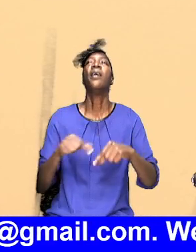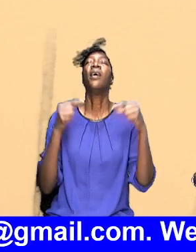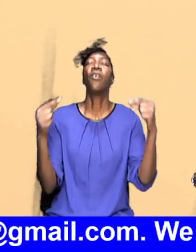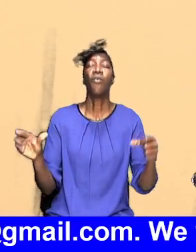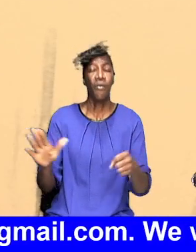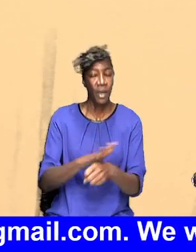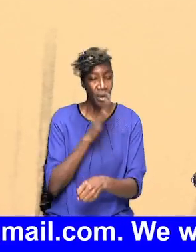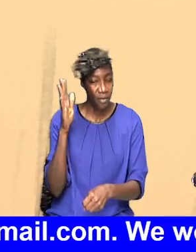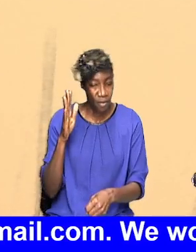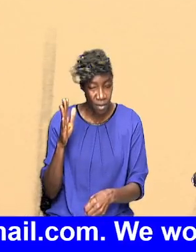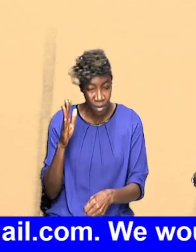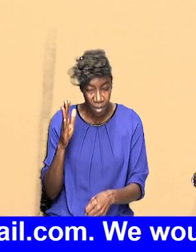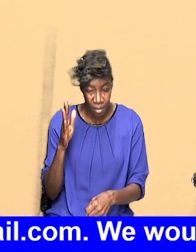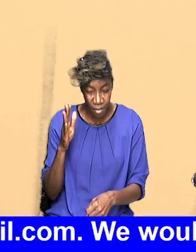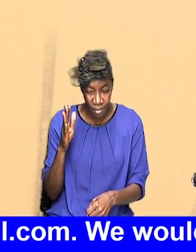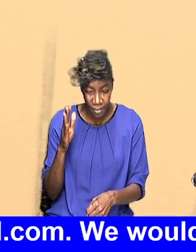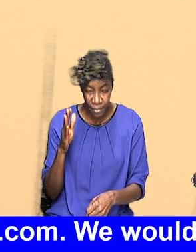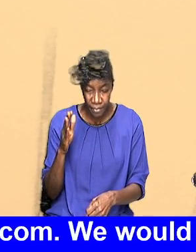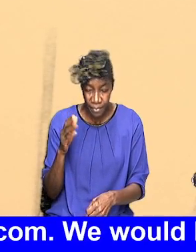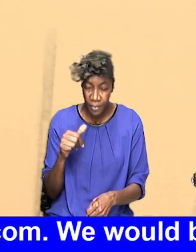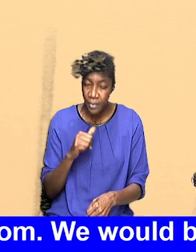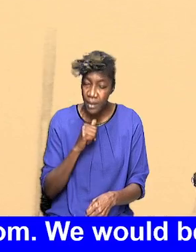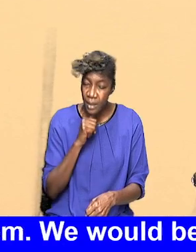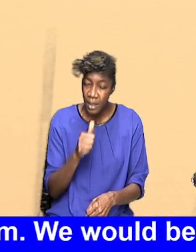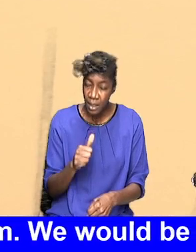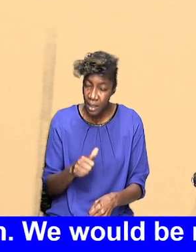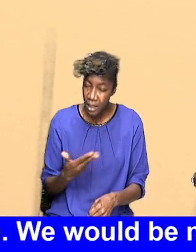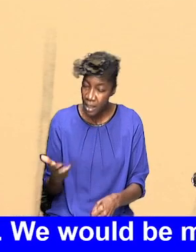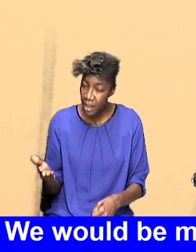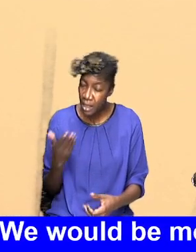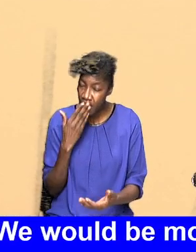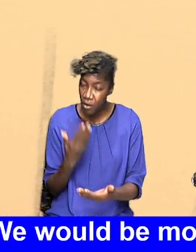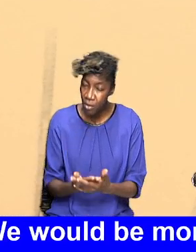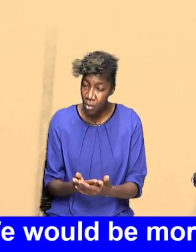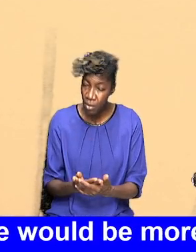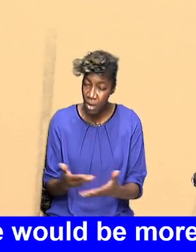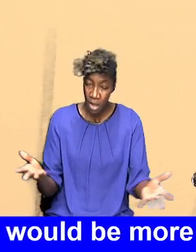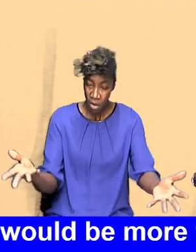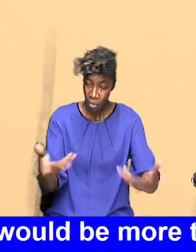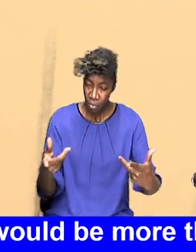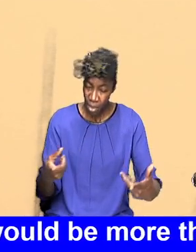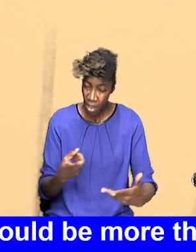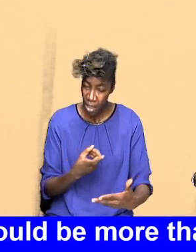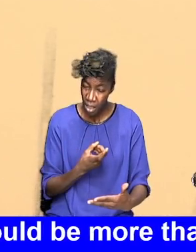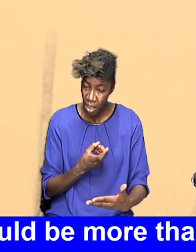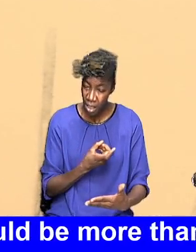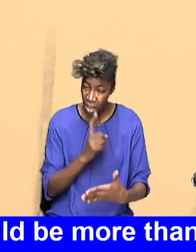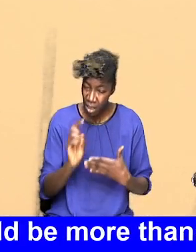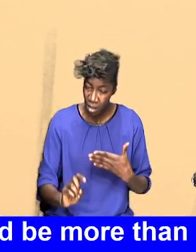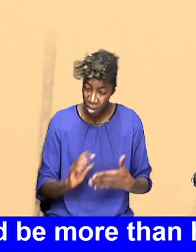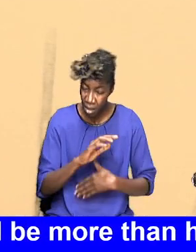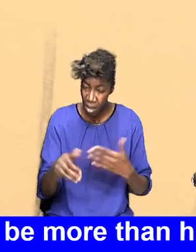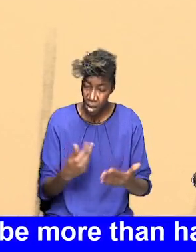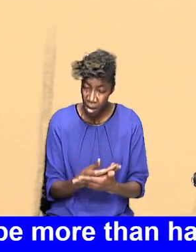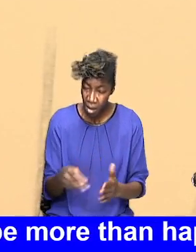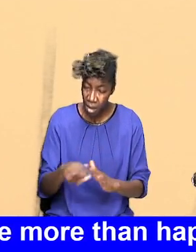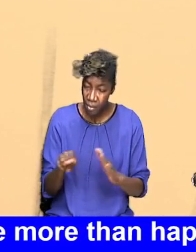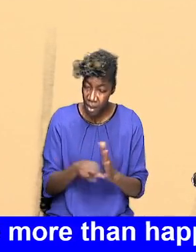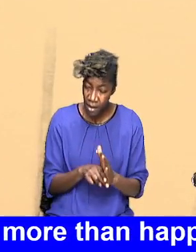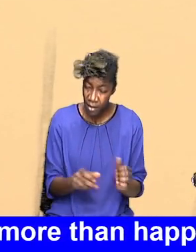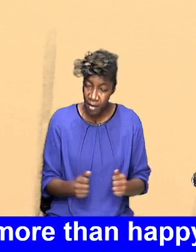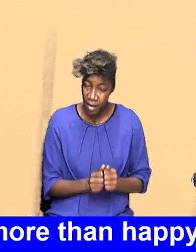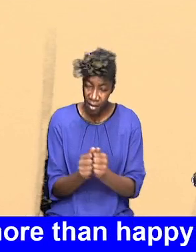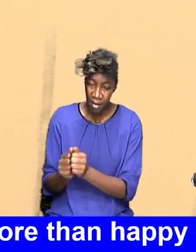grateful. God, not anything good that we have done. All our righteousness put together, the Bible says,